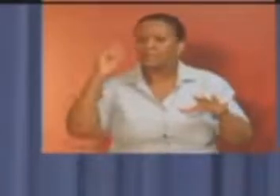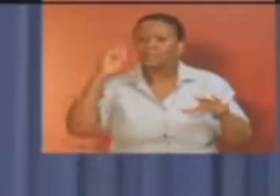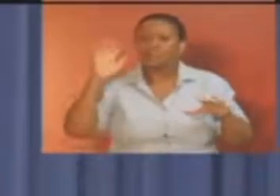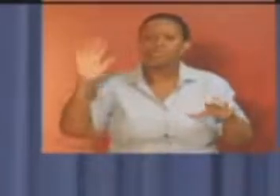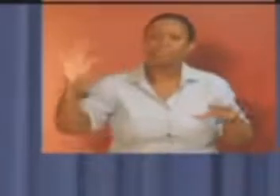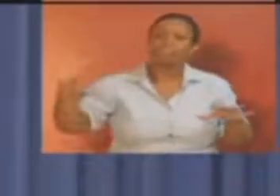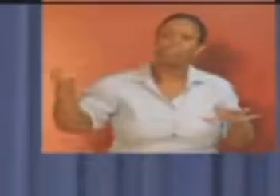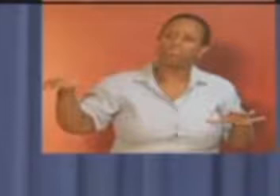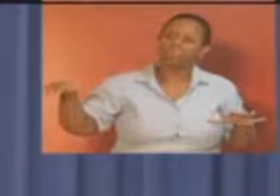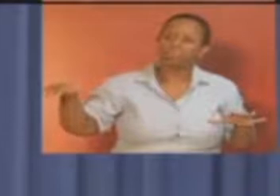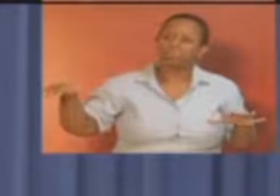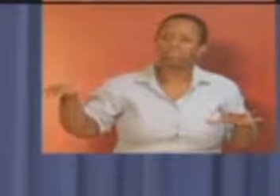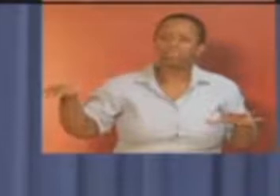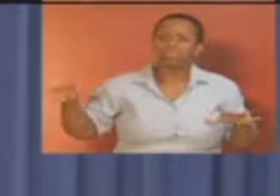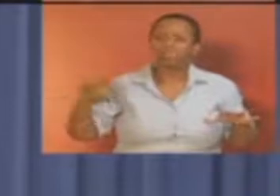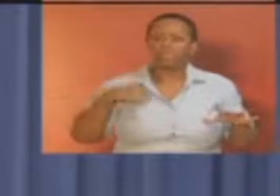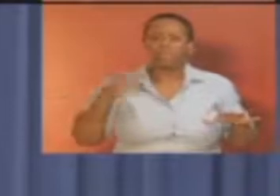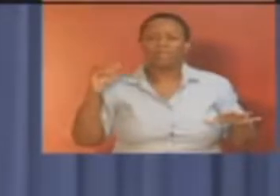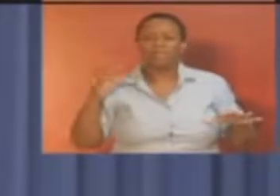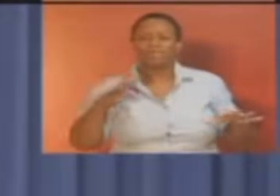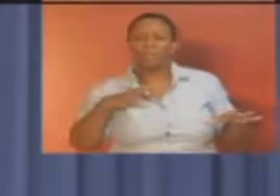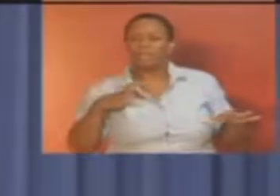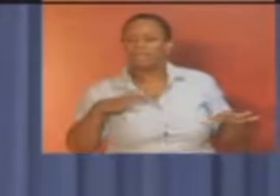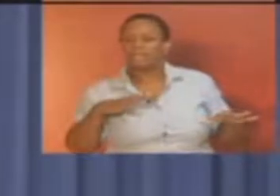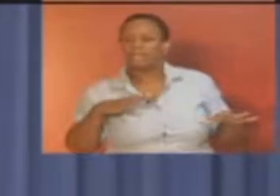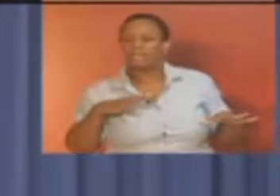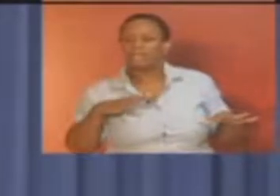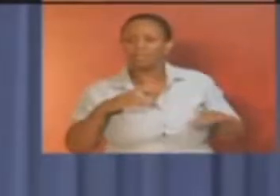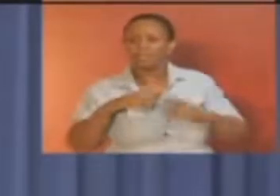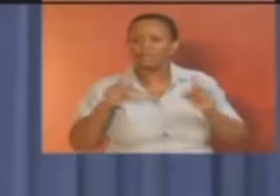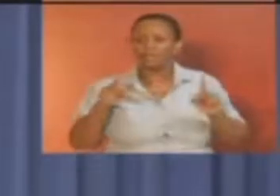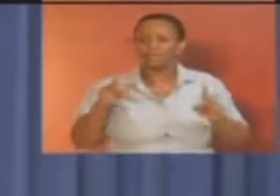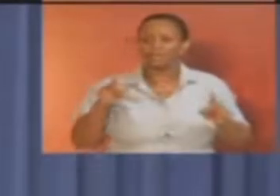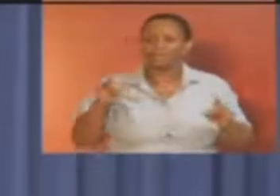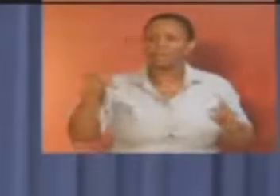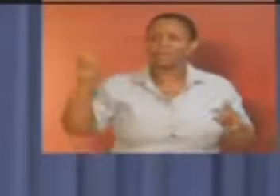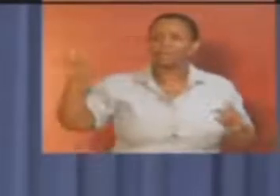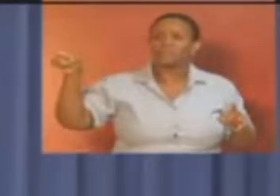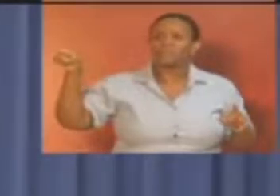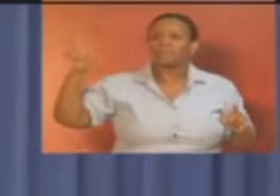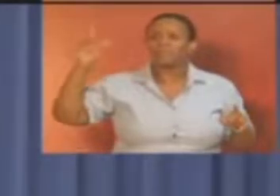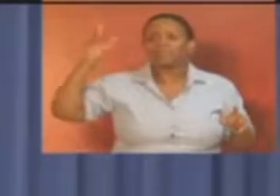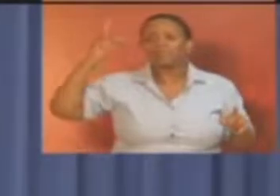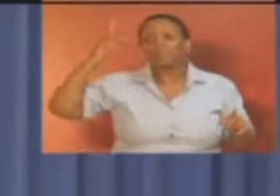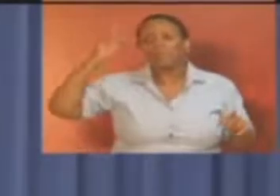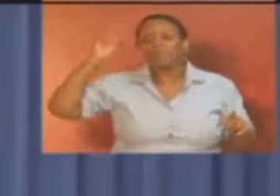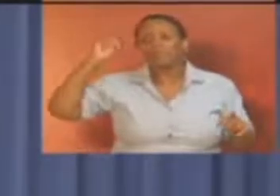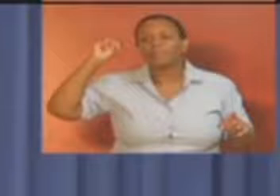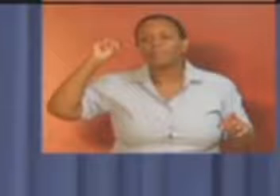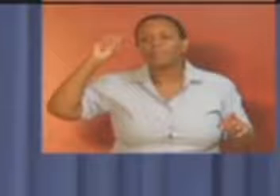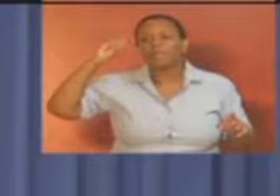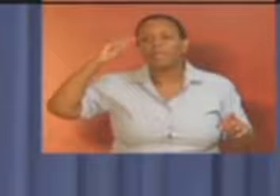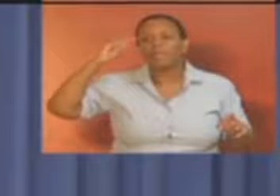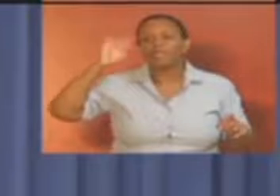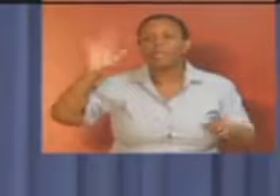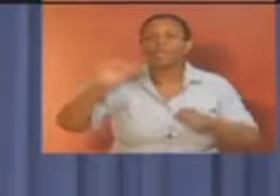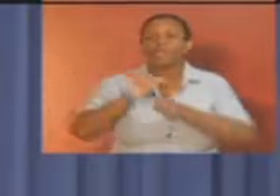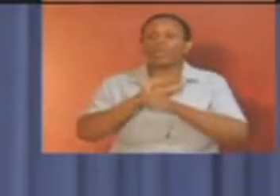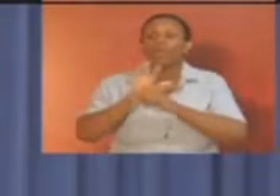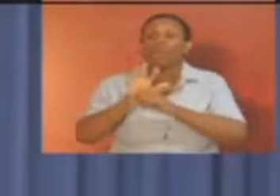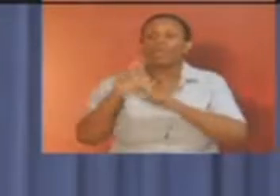was negative. And the doctor says to me, you're COVID positive. A reality hits